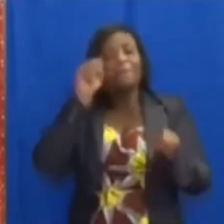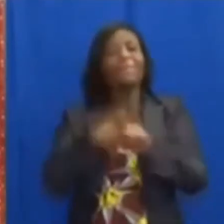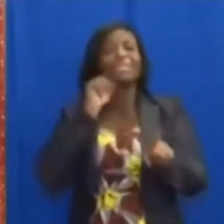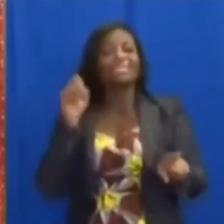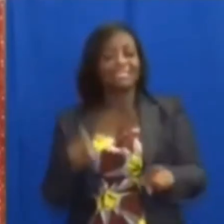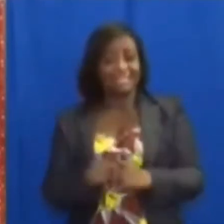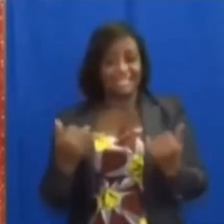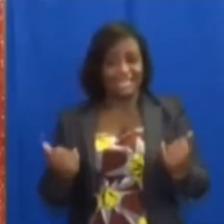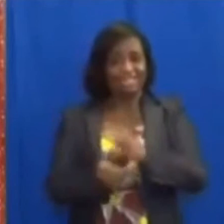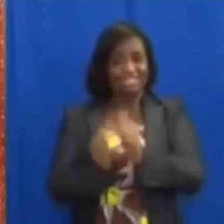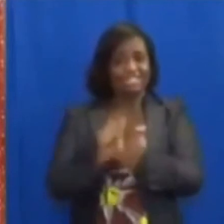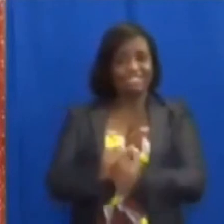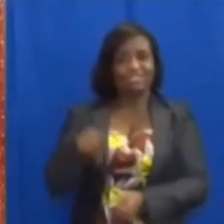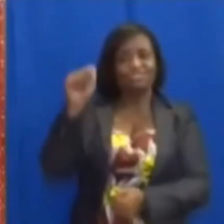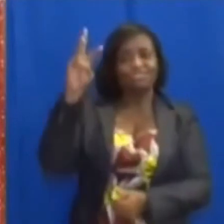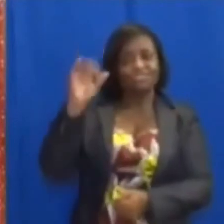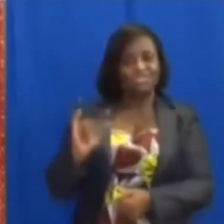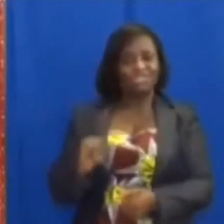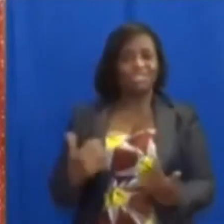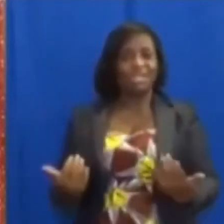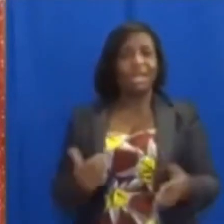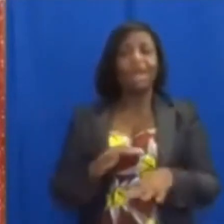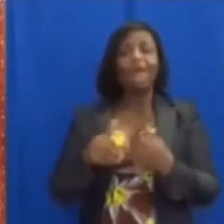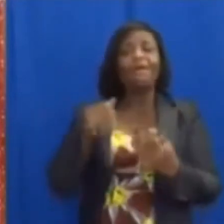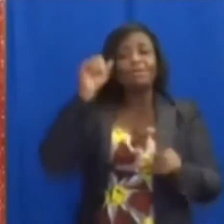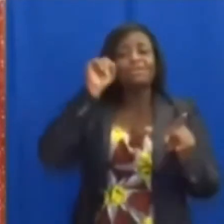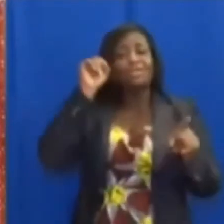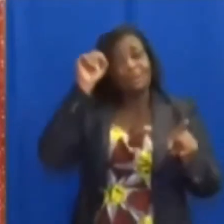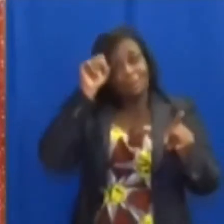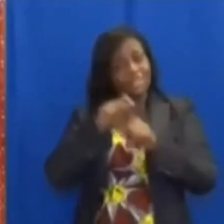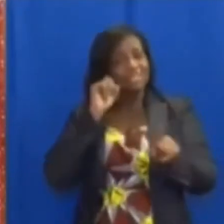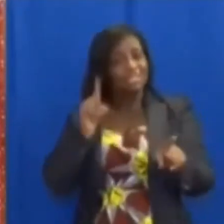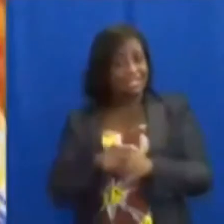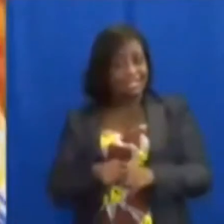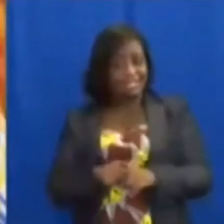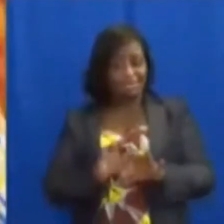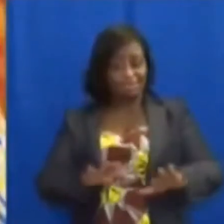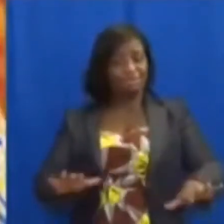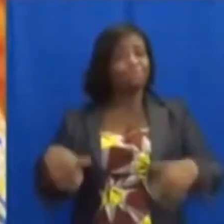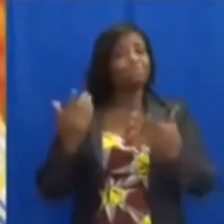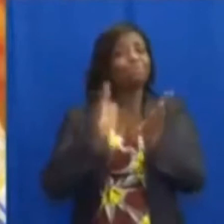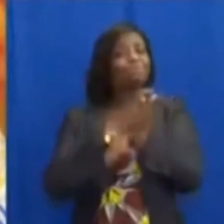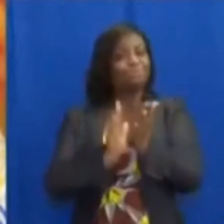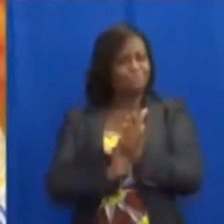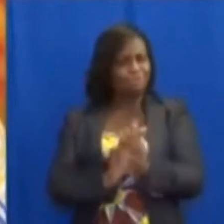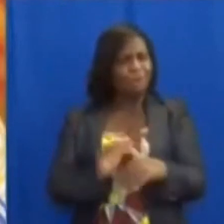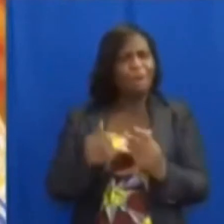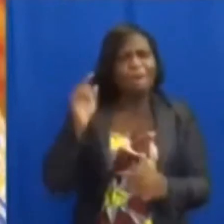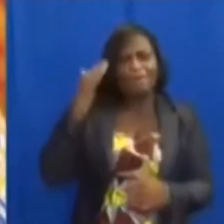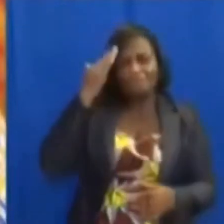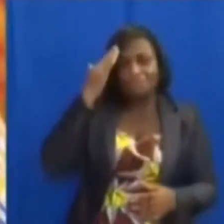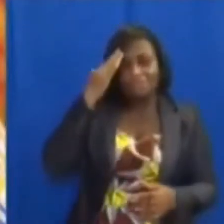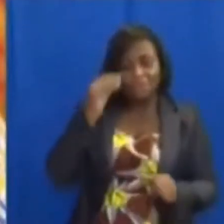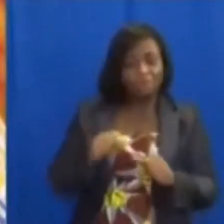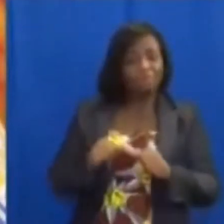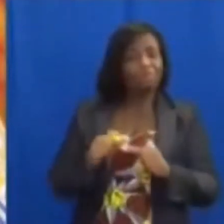Enyanom, Bosumi, Yama school for Nina Beko school. Ezi Nina Yehuse,